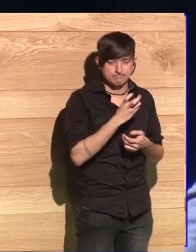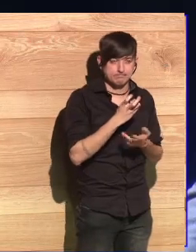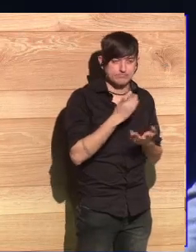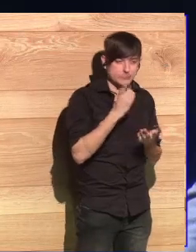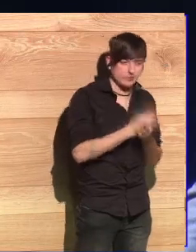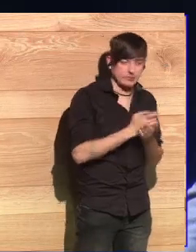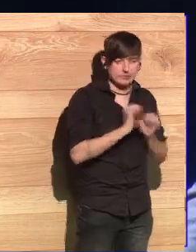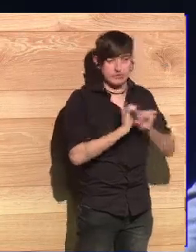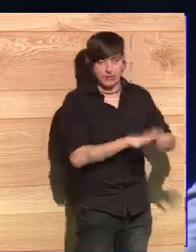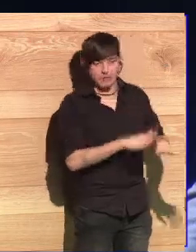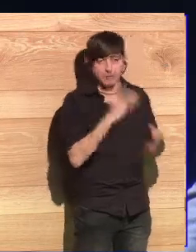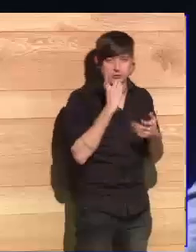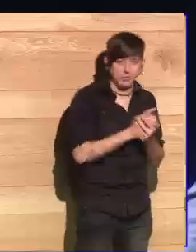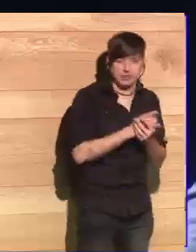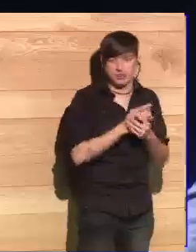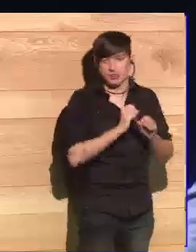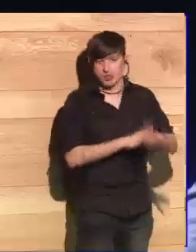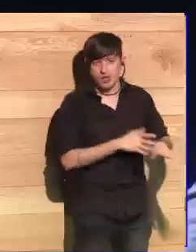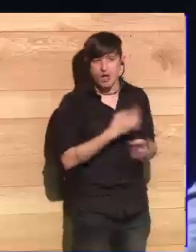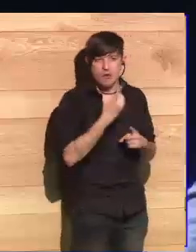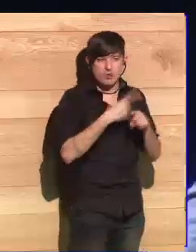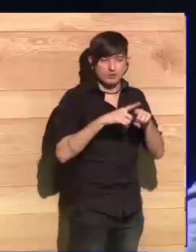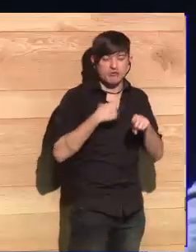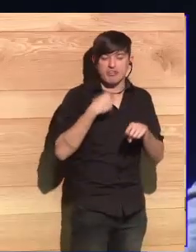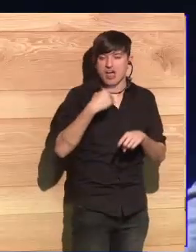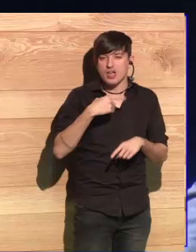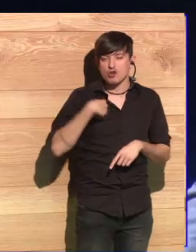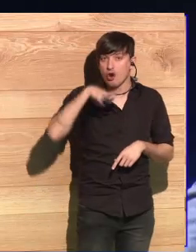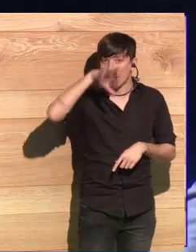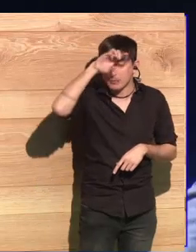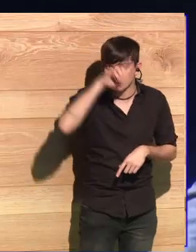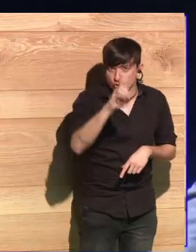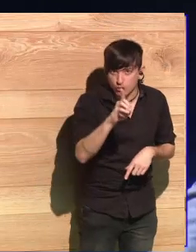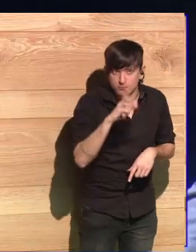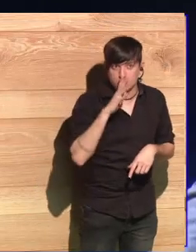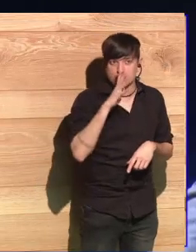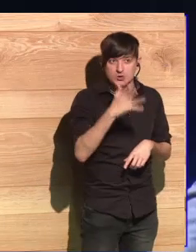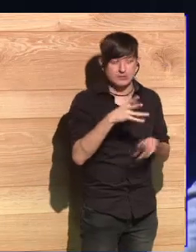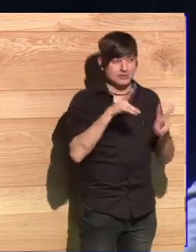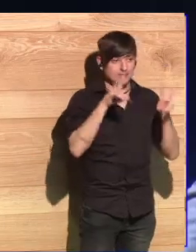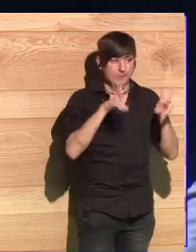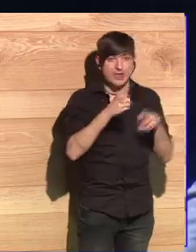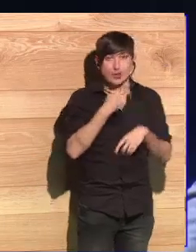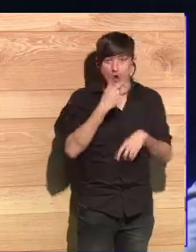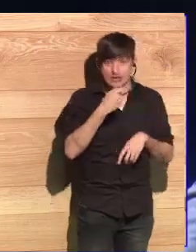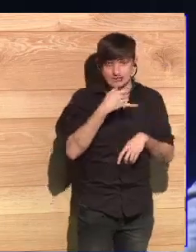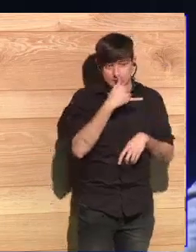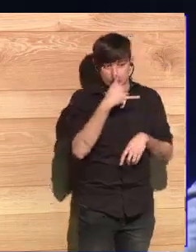try to get clean again. There's a reason why I was saying before that I've got no remorse.